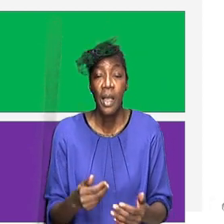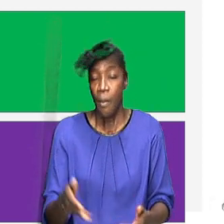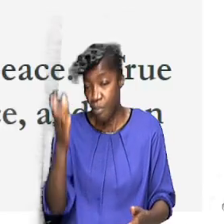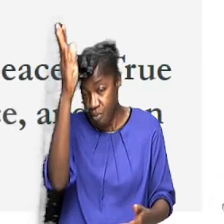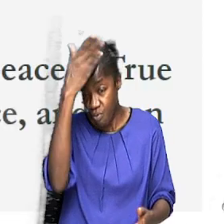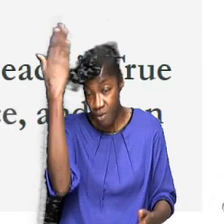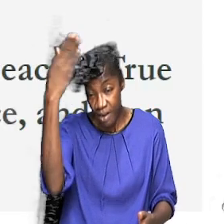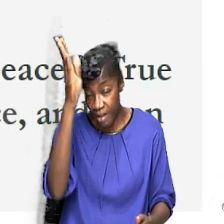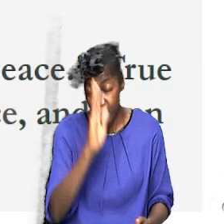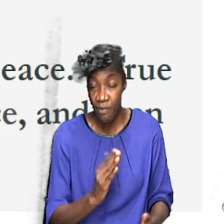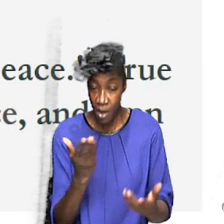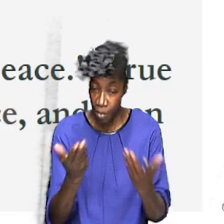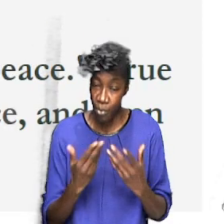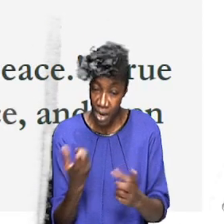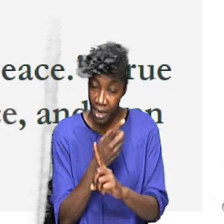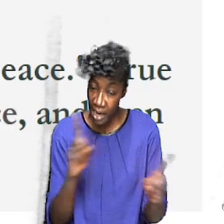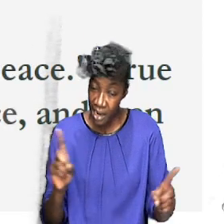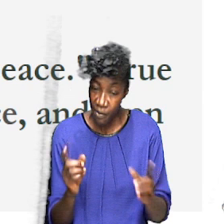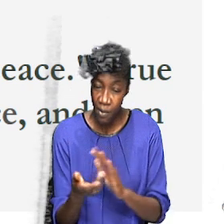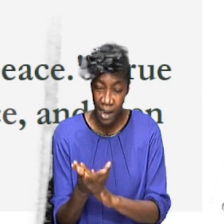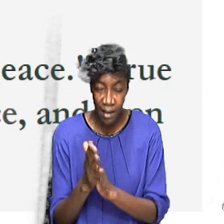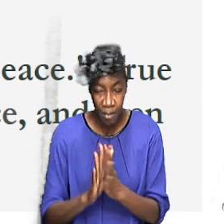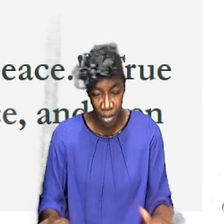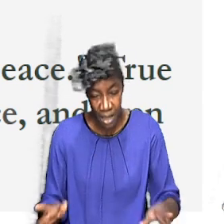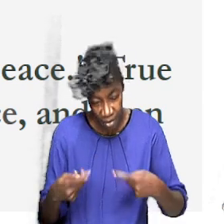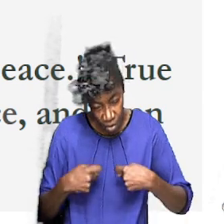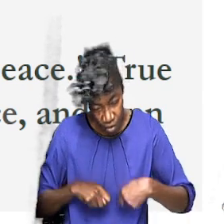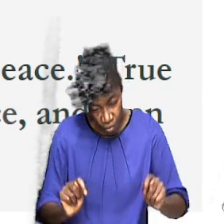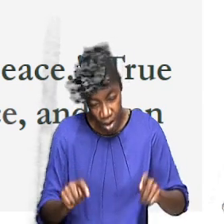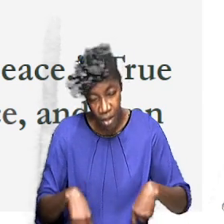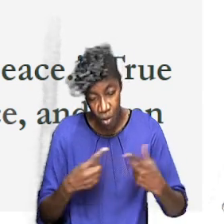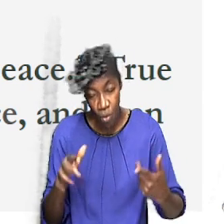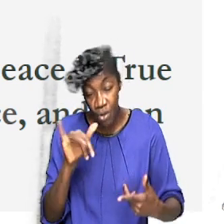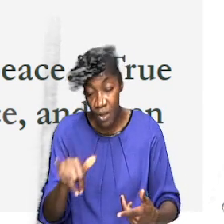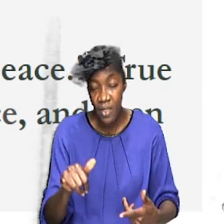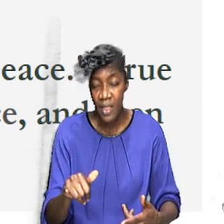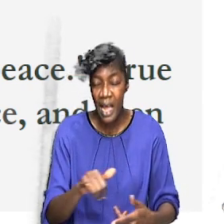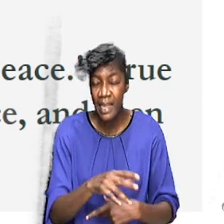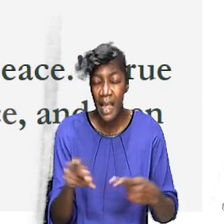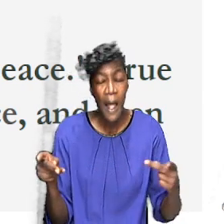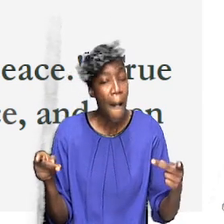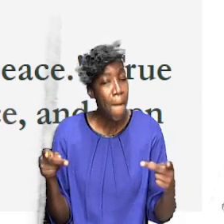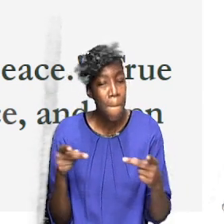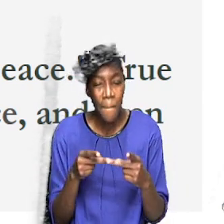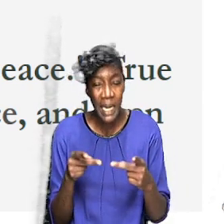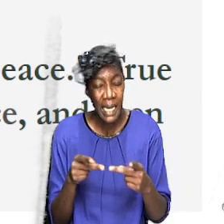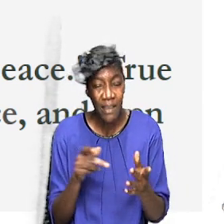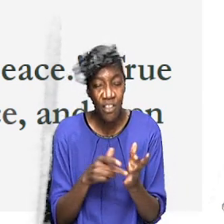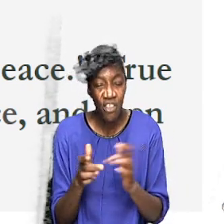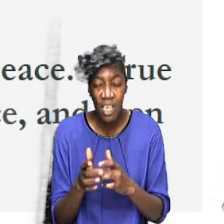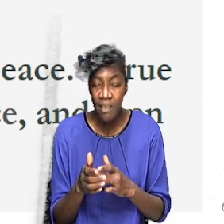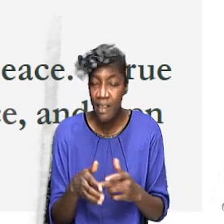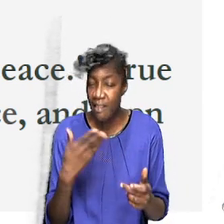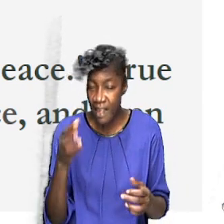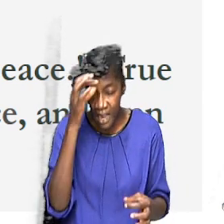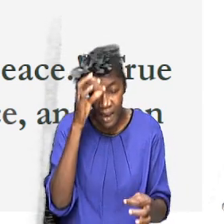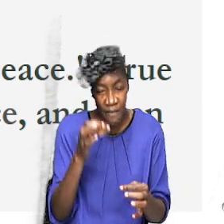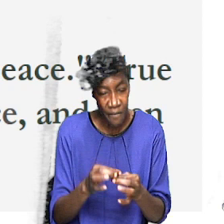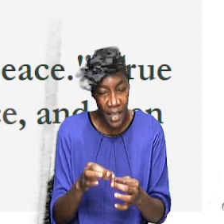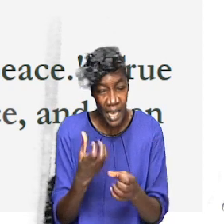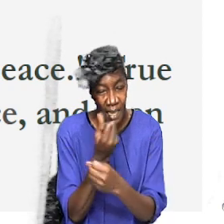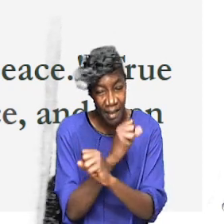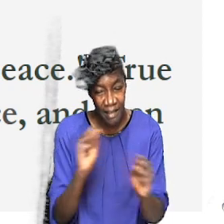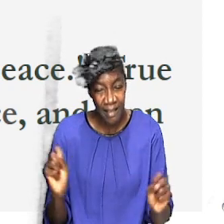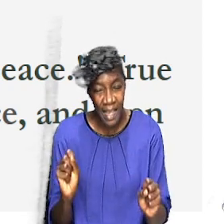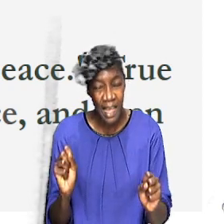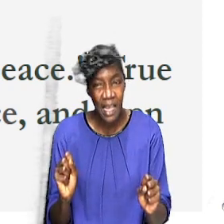peace. I explore us to try to get into that place. Jesus said to the woman, thy faith had saved thee. The word saved thee, as